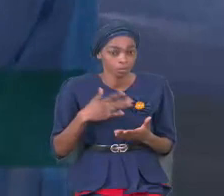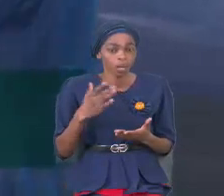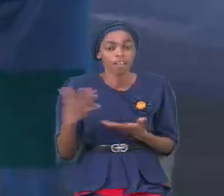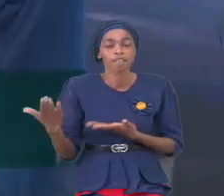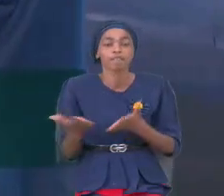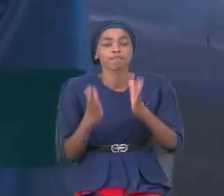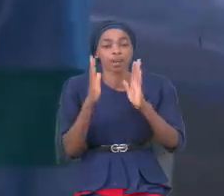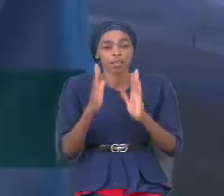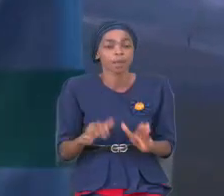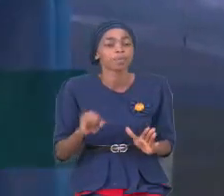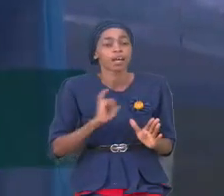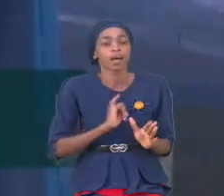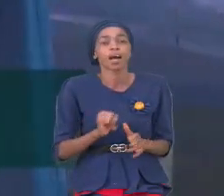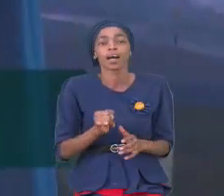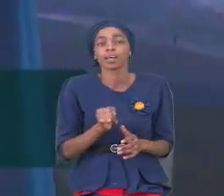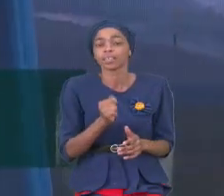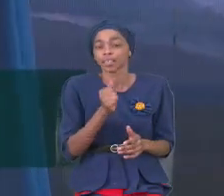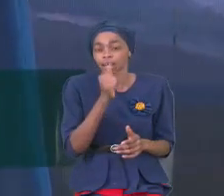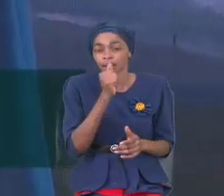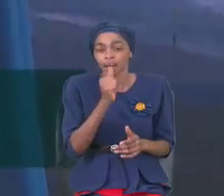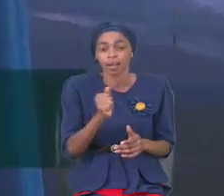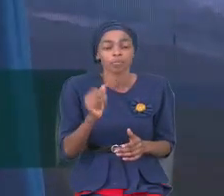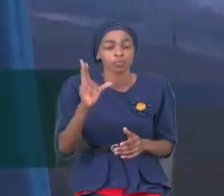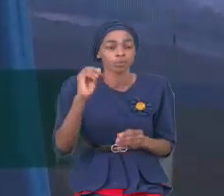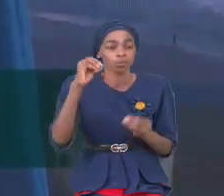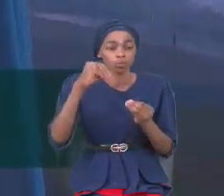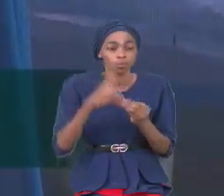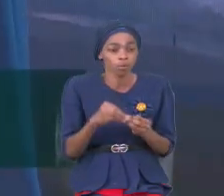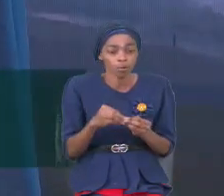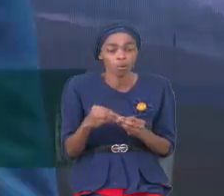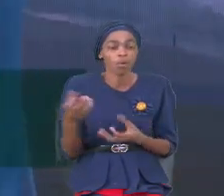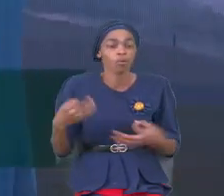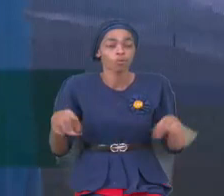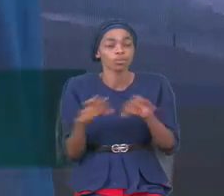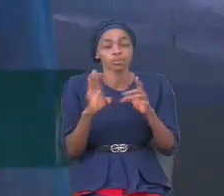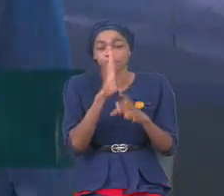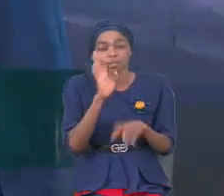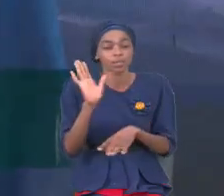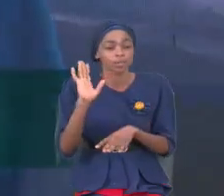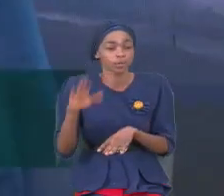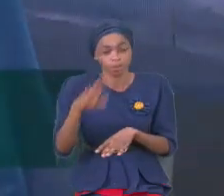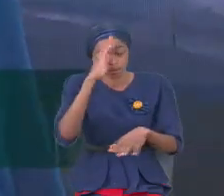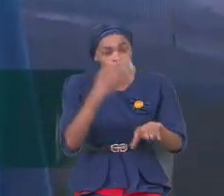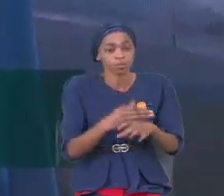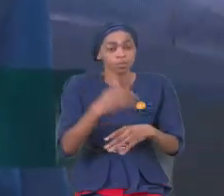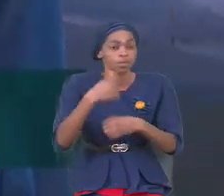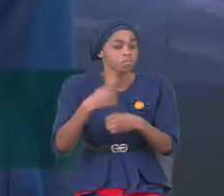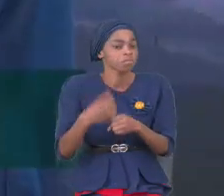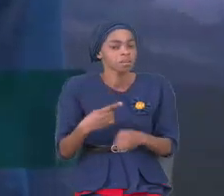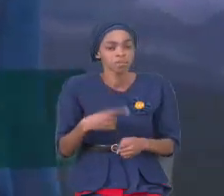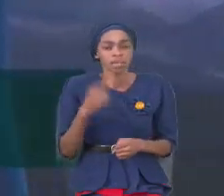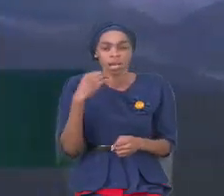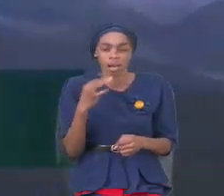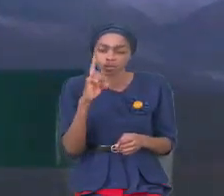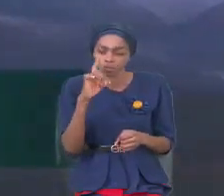called thy son. Make me as one of thy hired servants. Then in verse 20, it says,